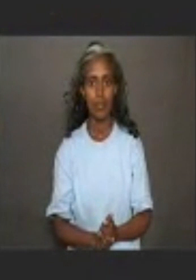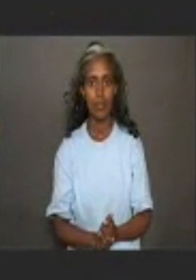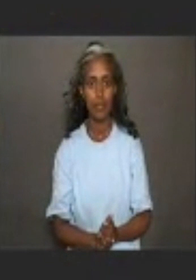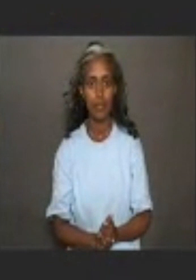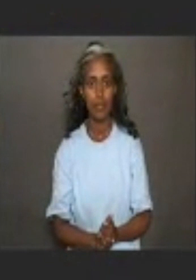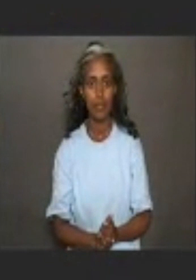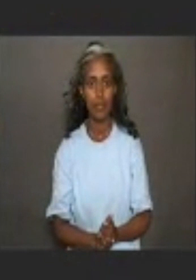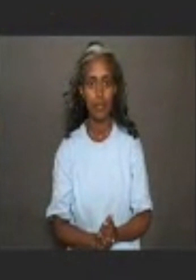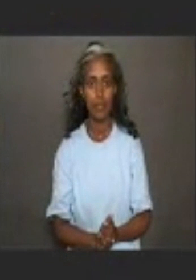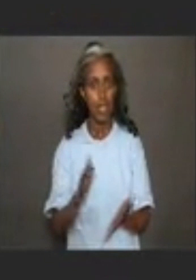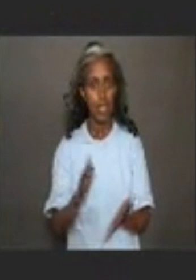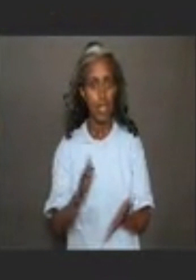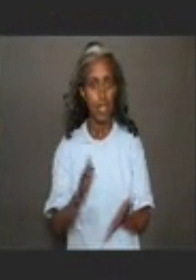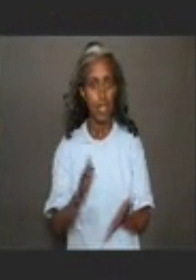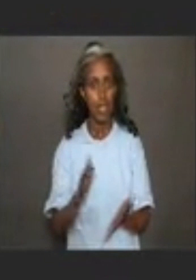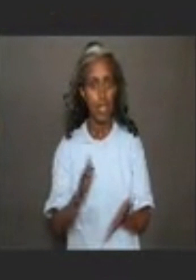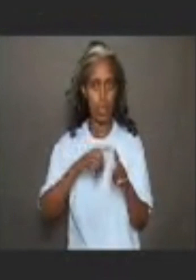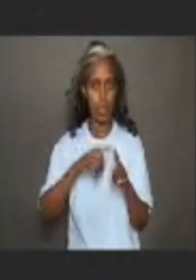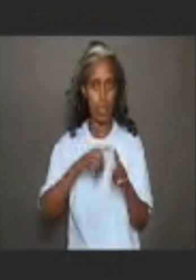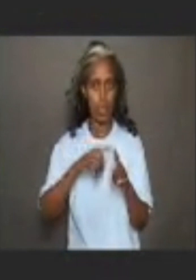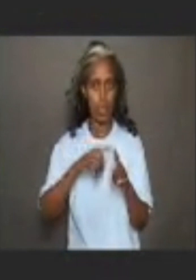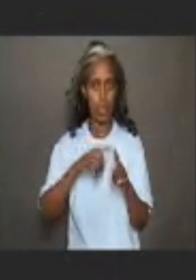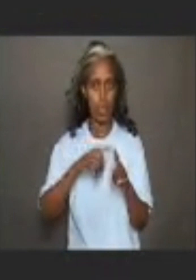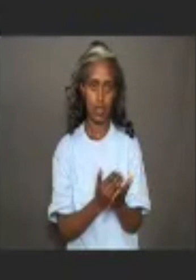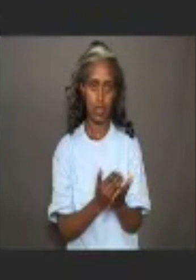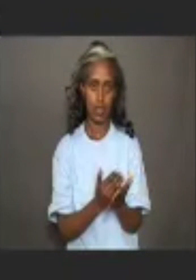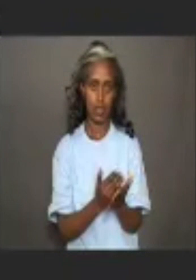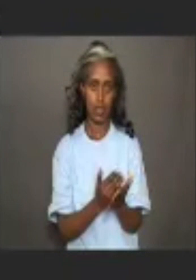Let's get back to our lesson.